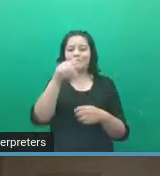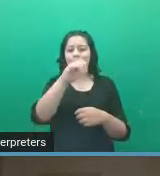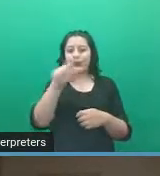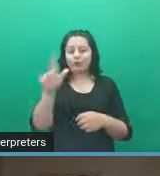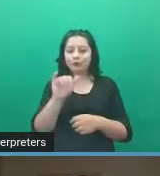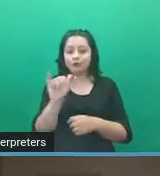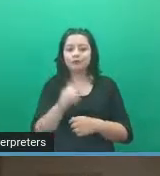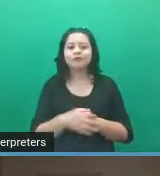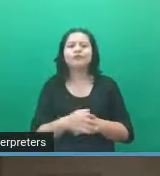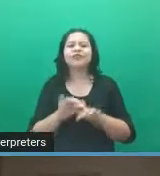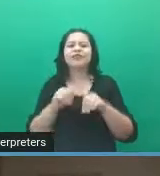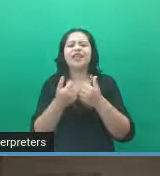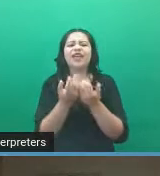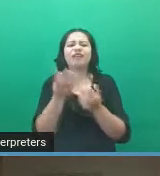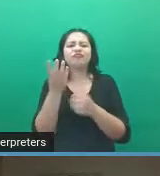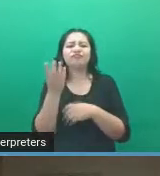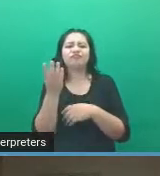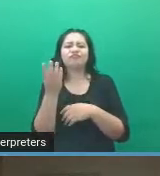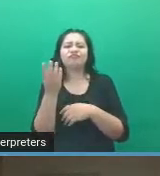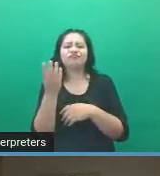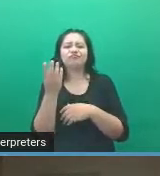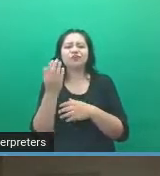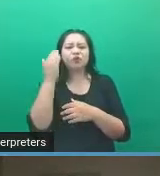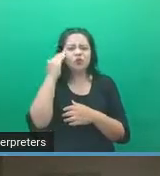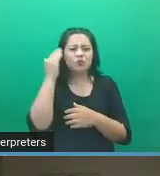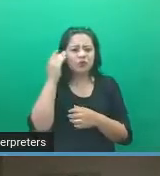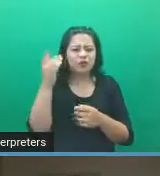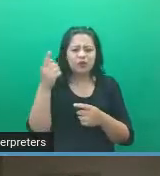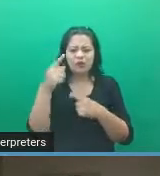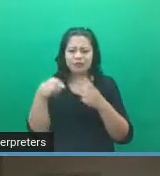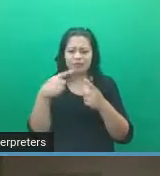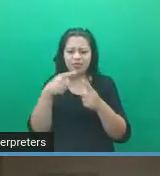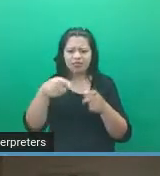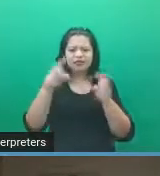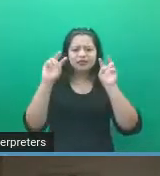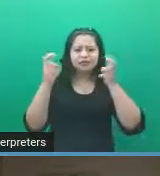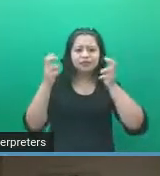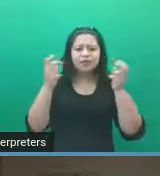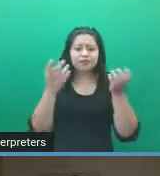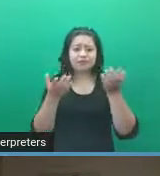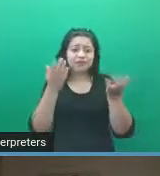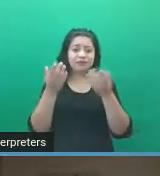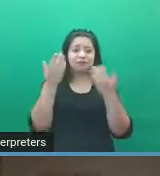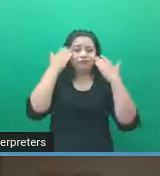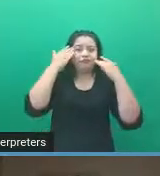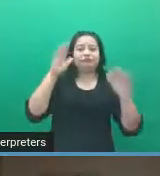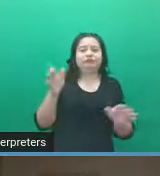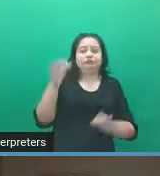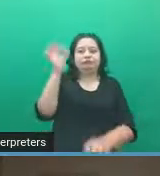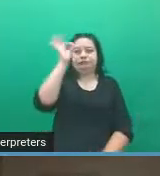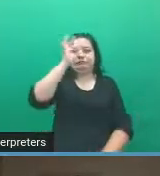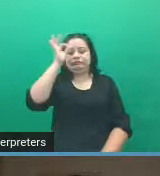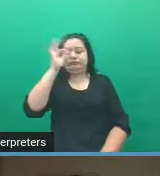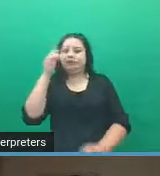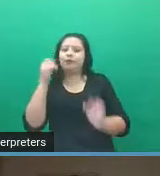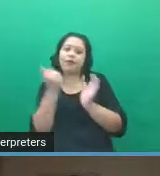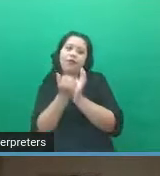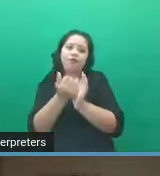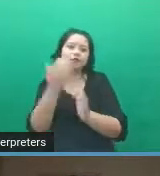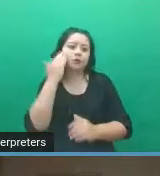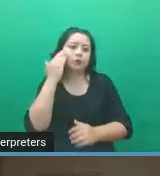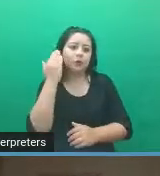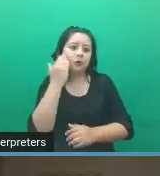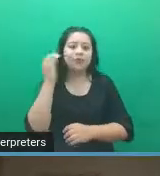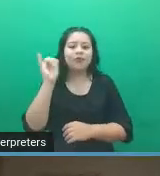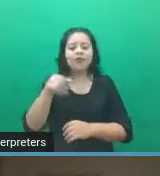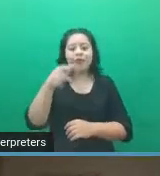may ask, how familiar are you with the topic of this program? You may be very knowledgeable, somewhat knowledgeable, or not knowledgeable at all. That would be very helpful for me. That